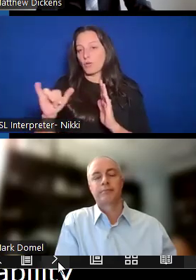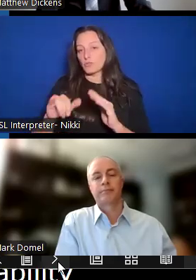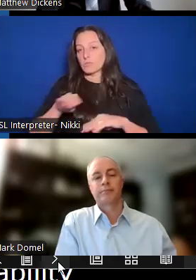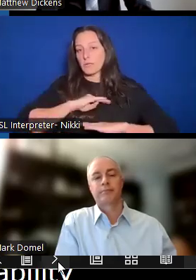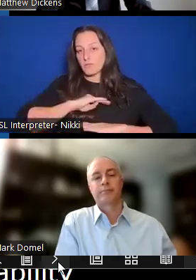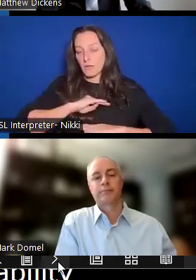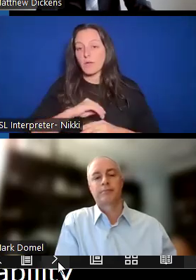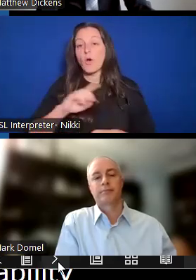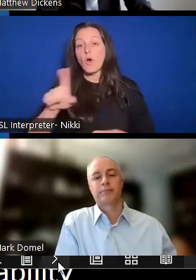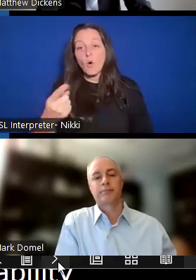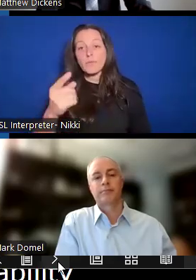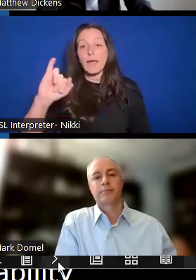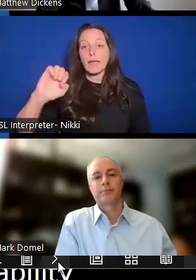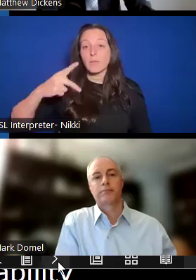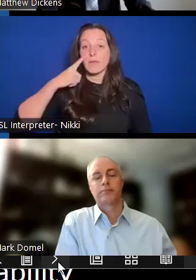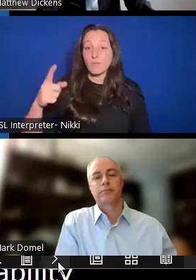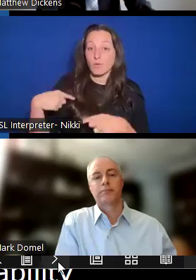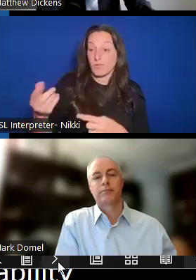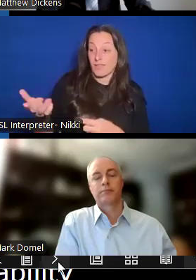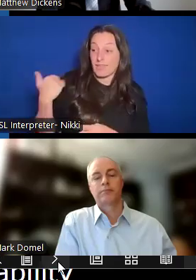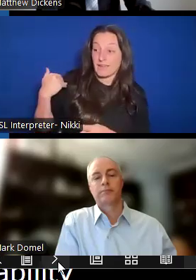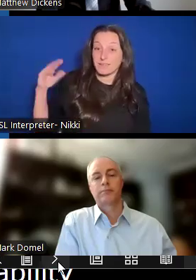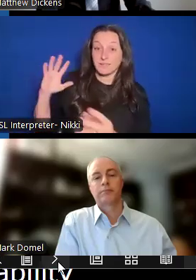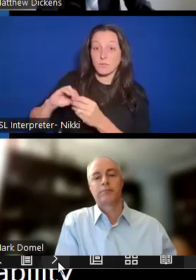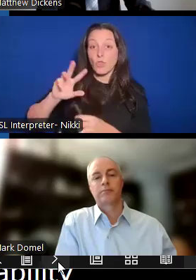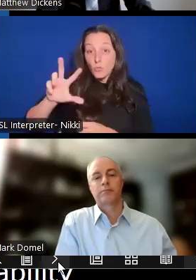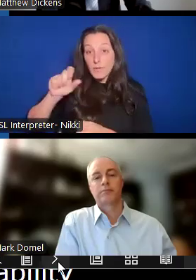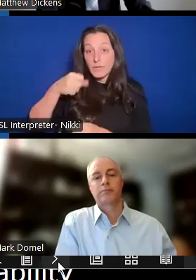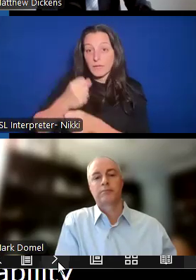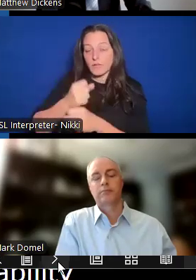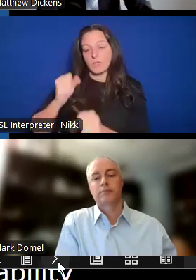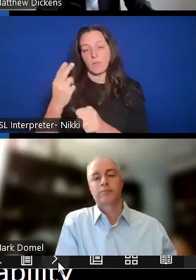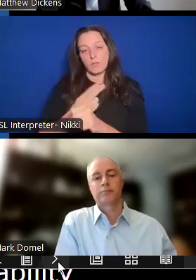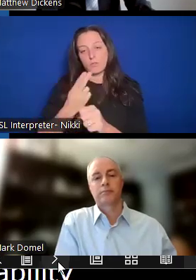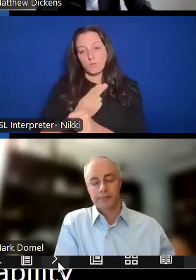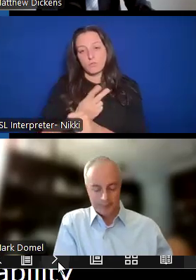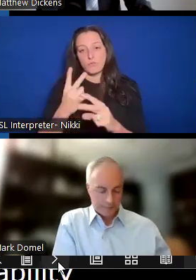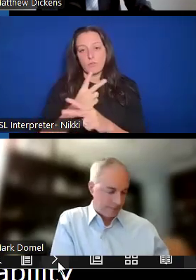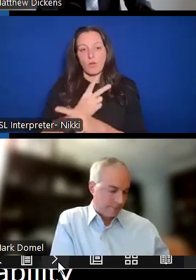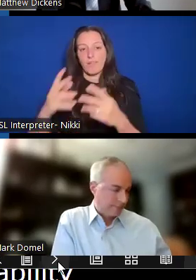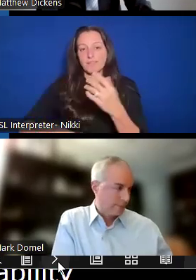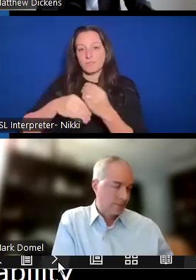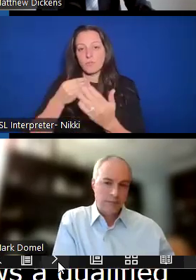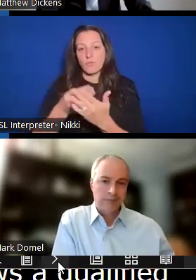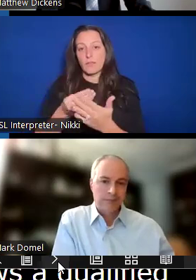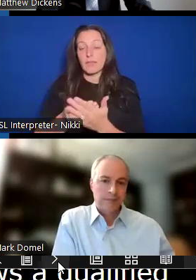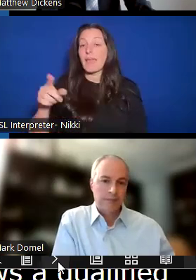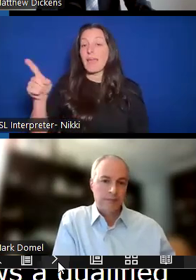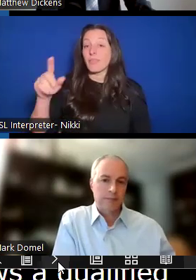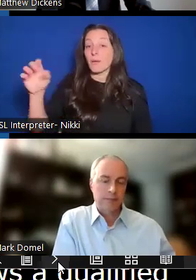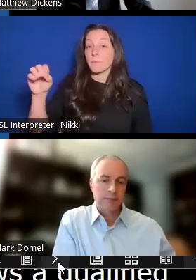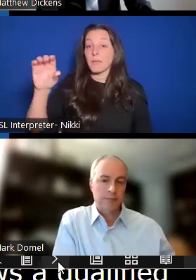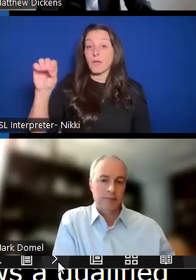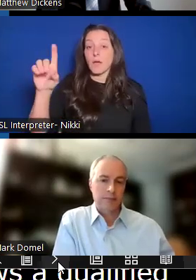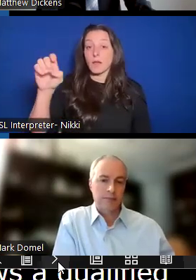Only an IEP in the last 3 school years would be used to determine additional funding, and Odyssey will be getting